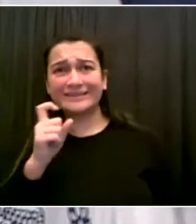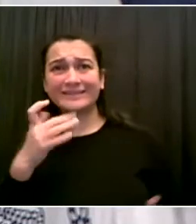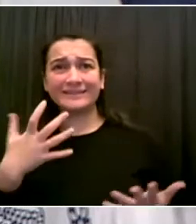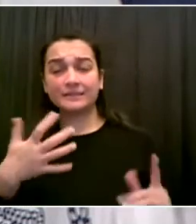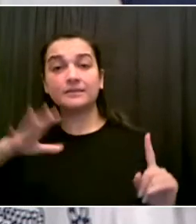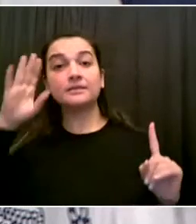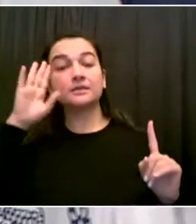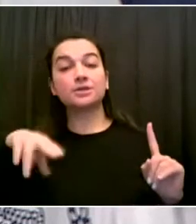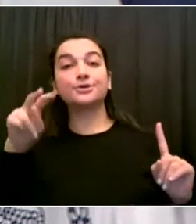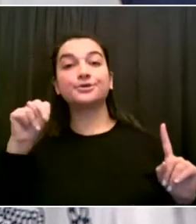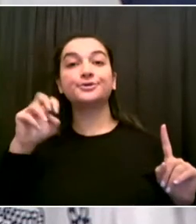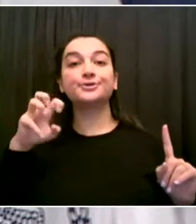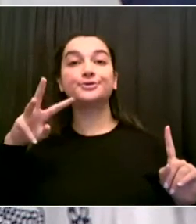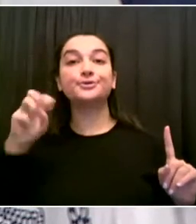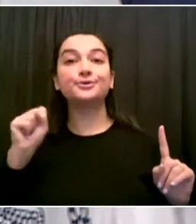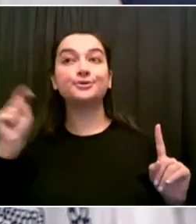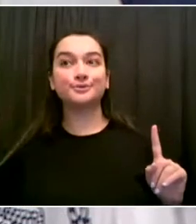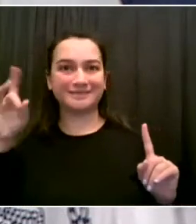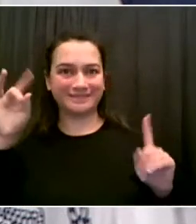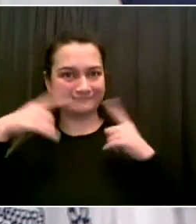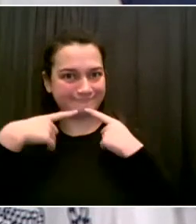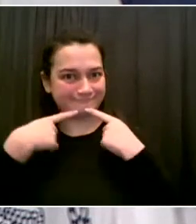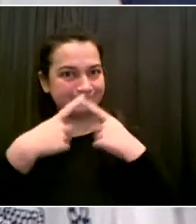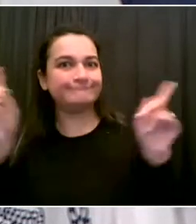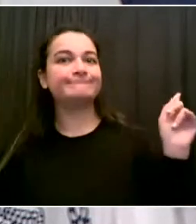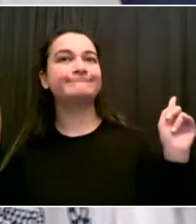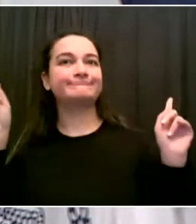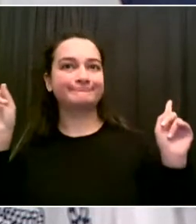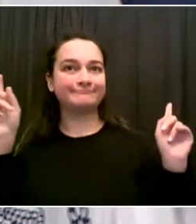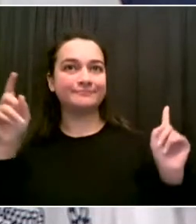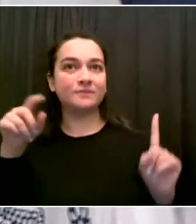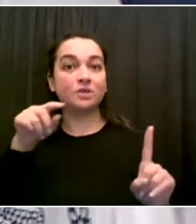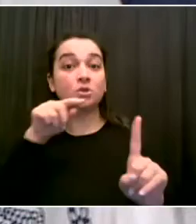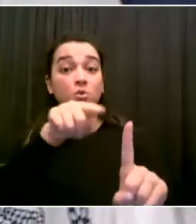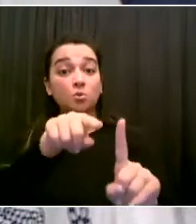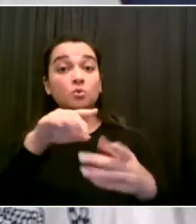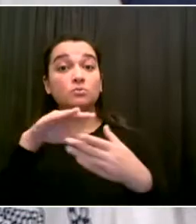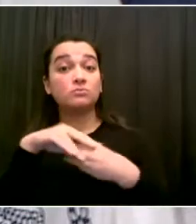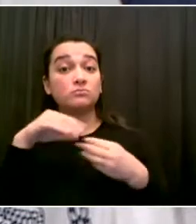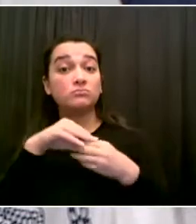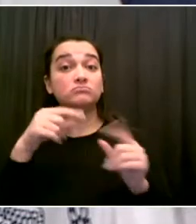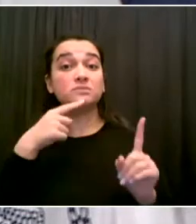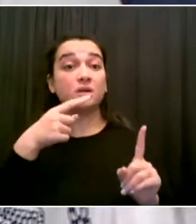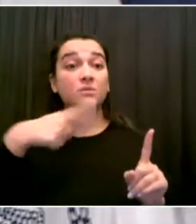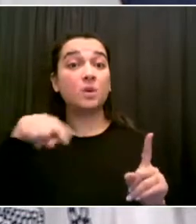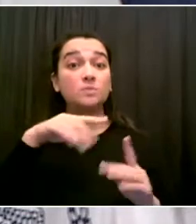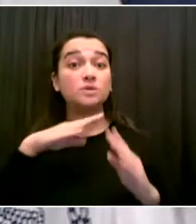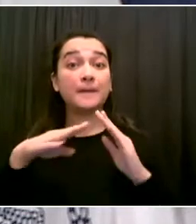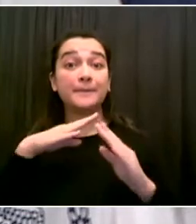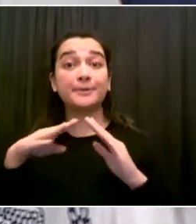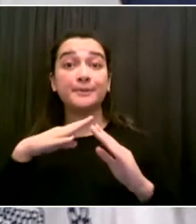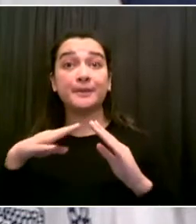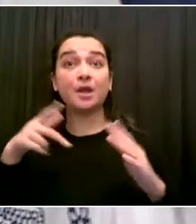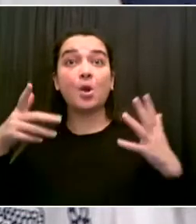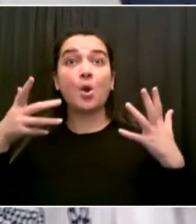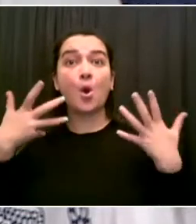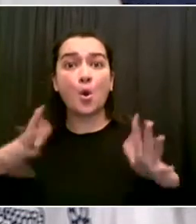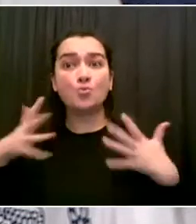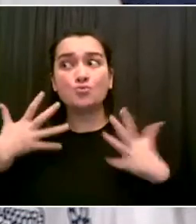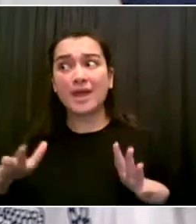Mr. Mayor, to that community, to the Hispanic who feel some fear about the